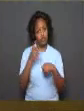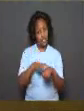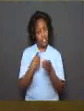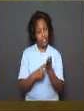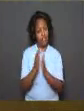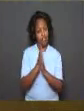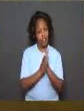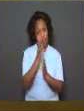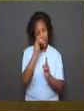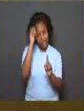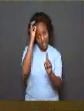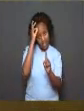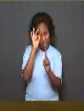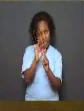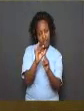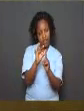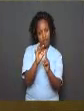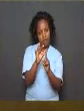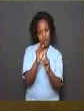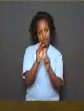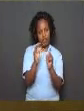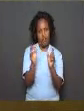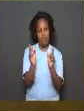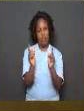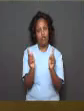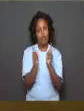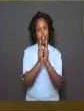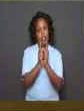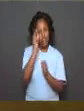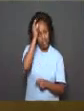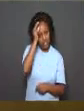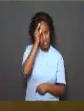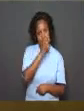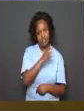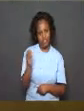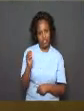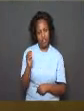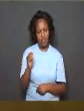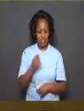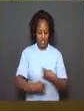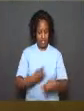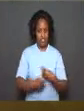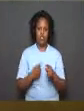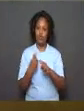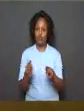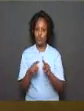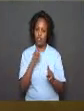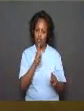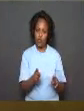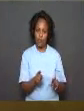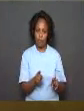Often, these needs and goals are related to cultural and ethnic